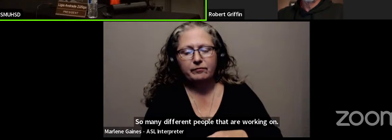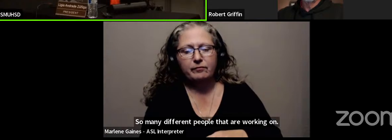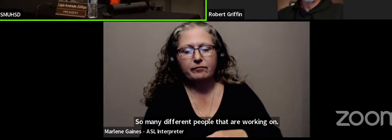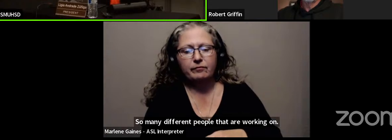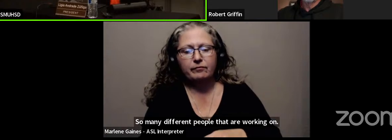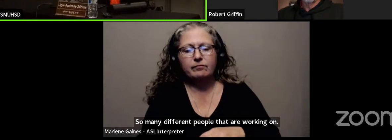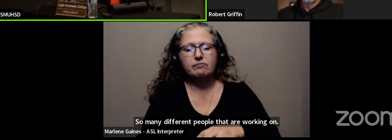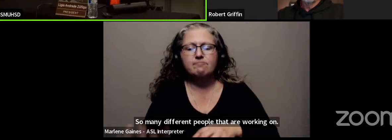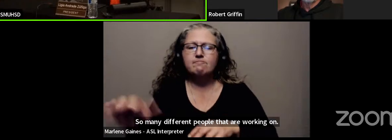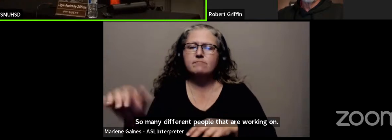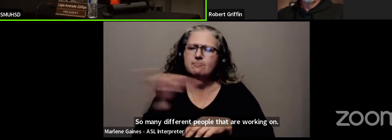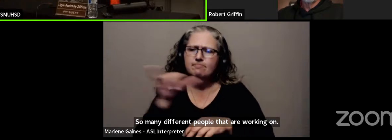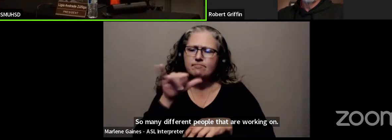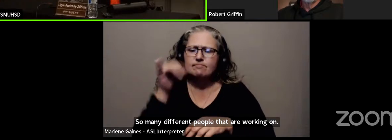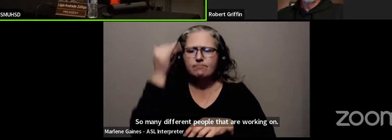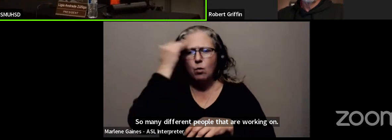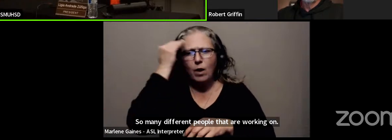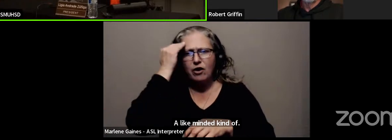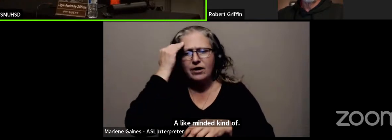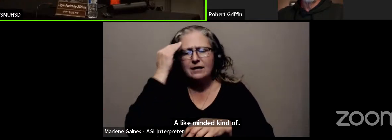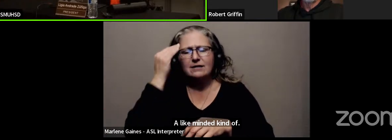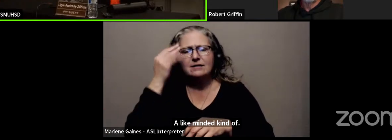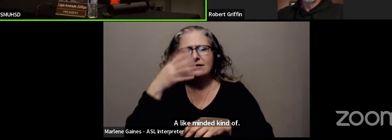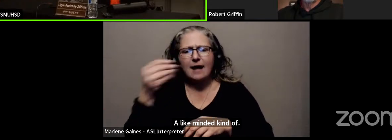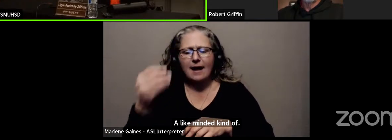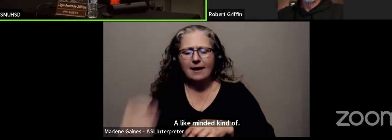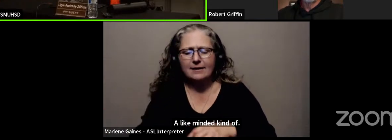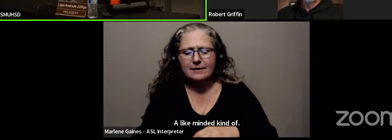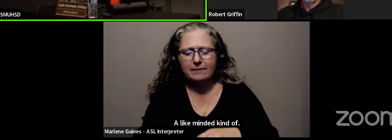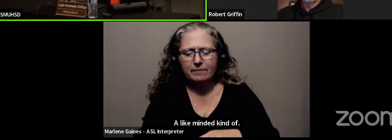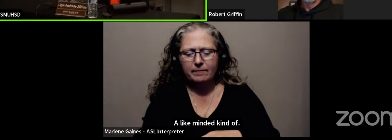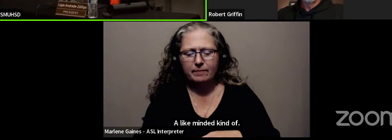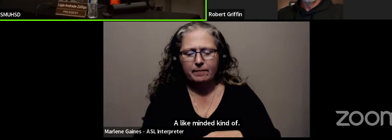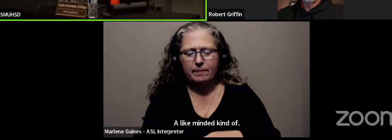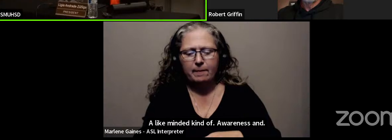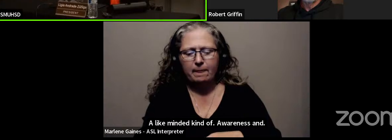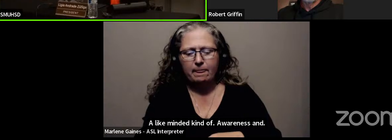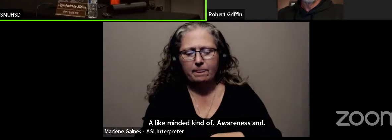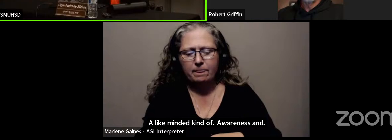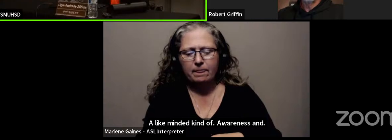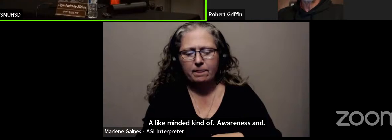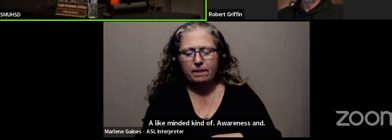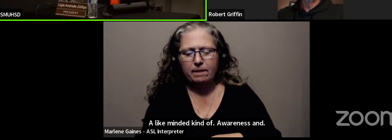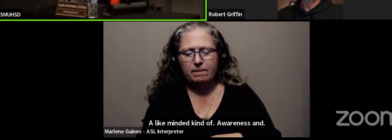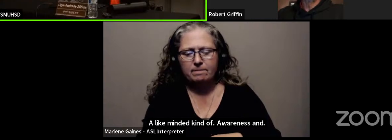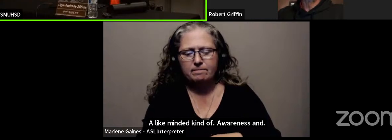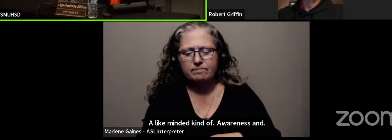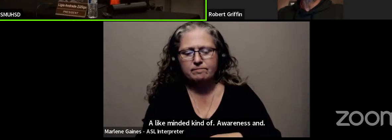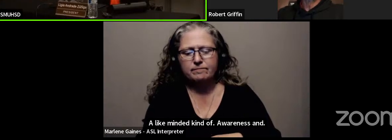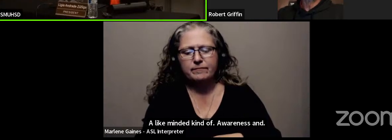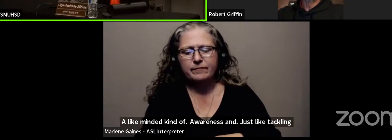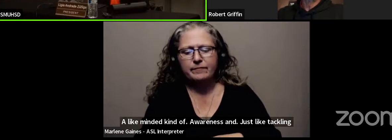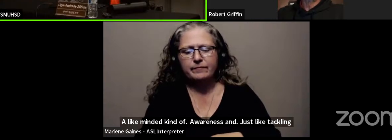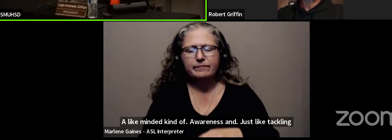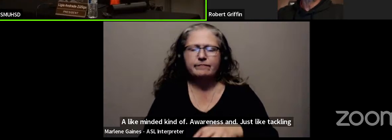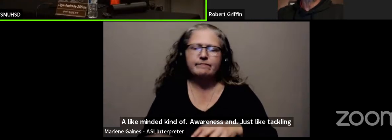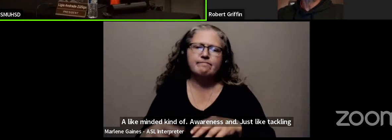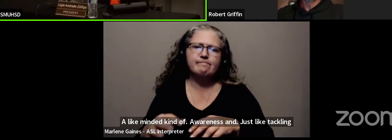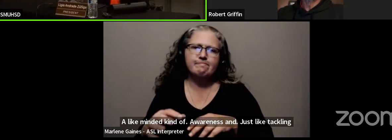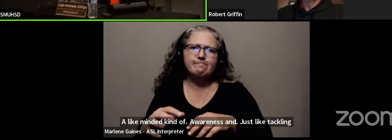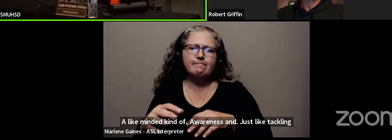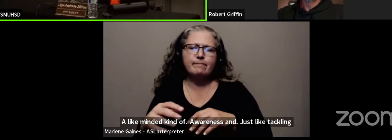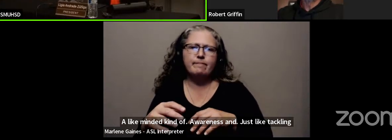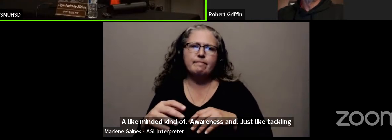of awareness and just like tackling issues that